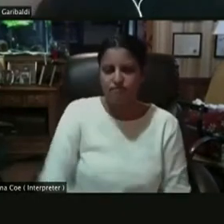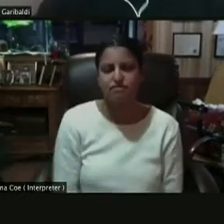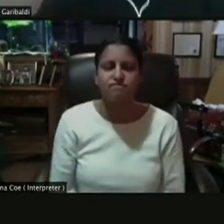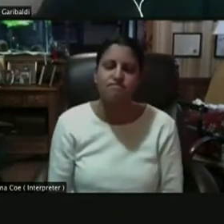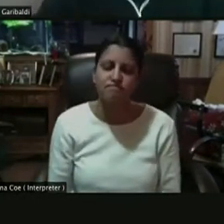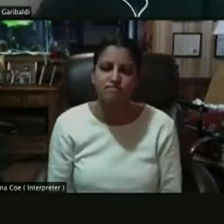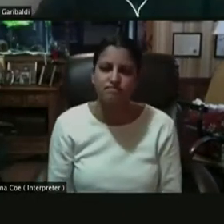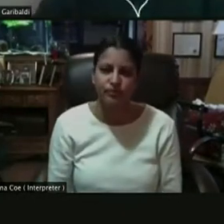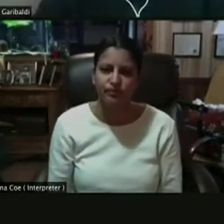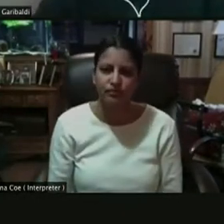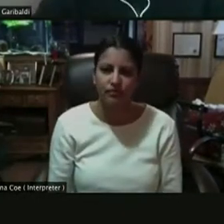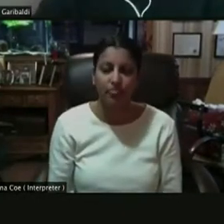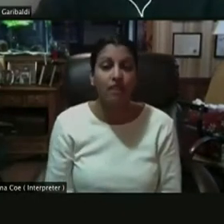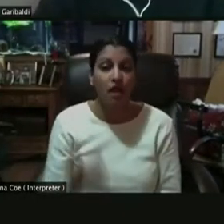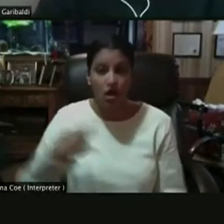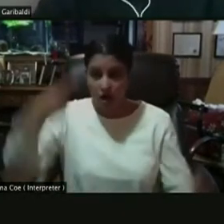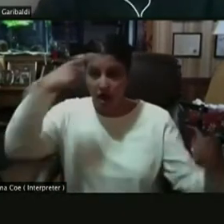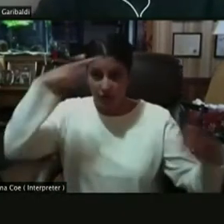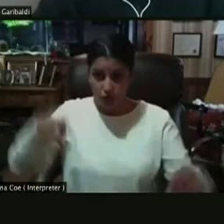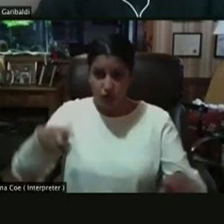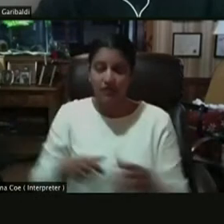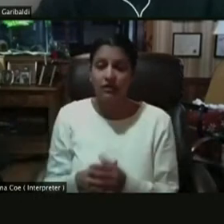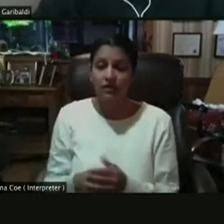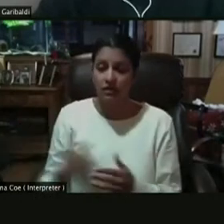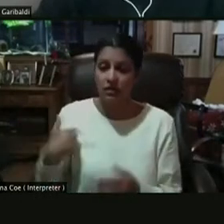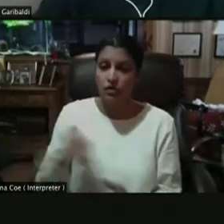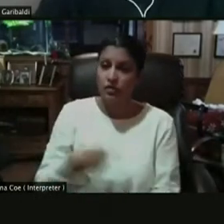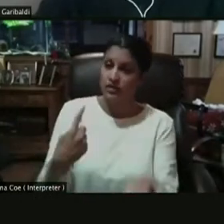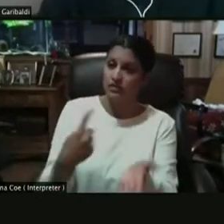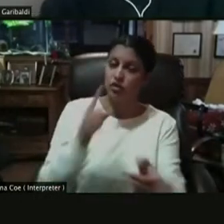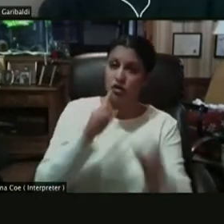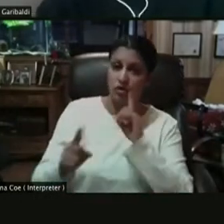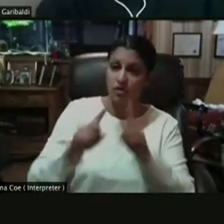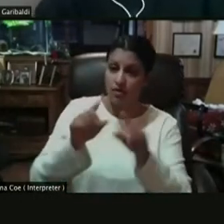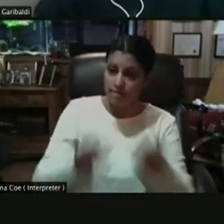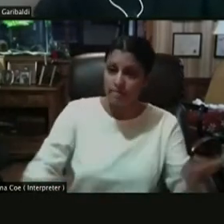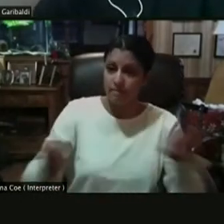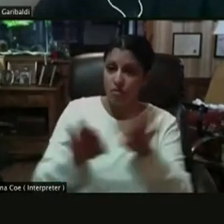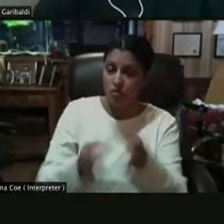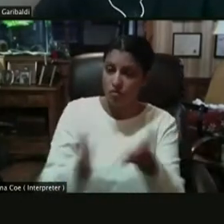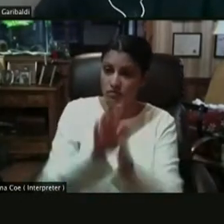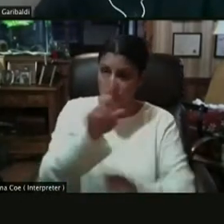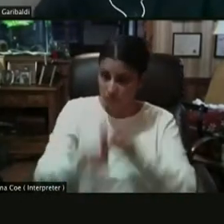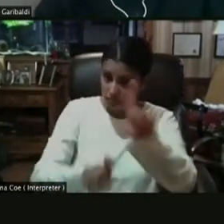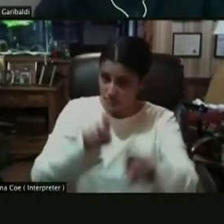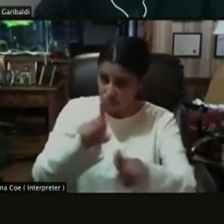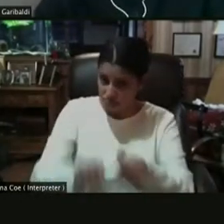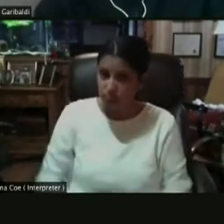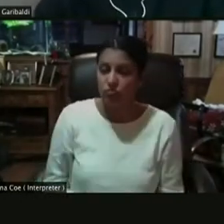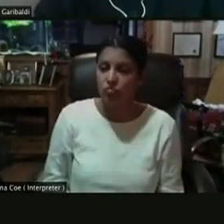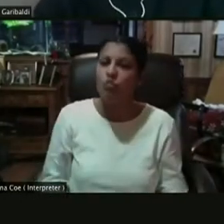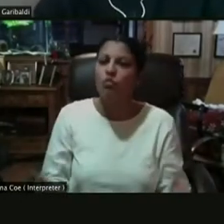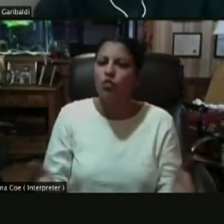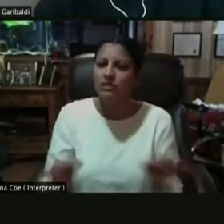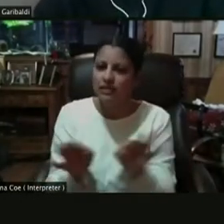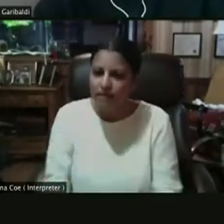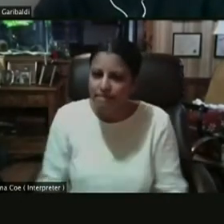So I agree. We talked about the importance of asking a question, of asking the important